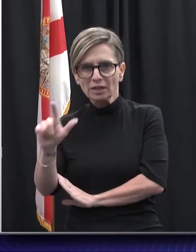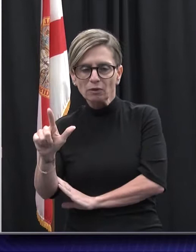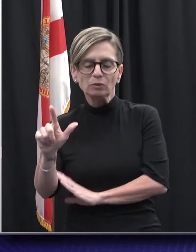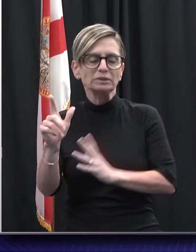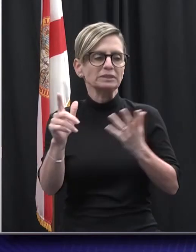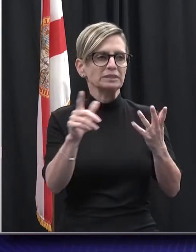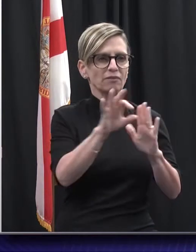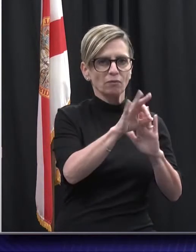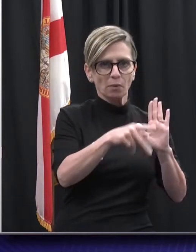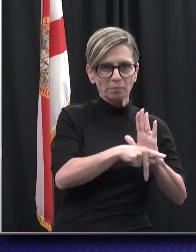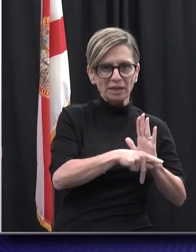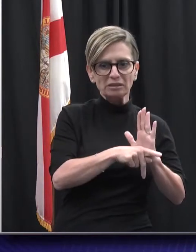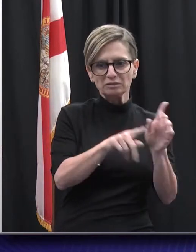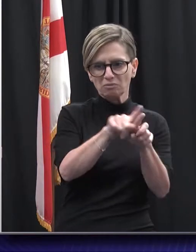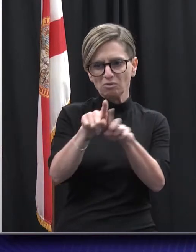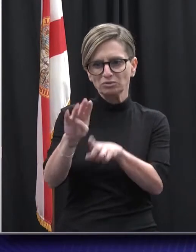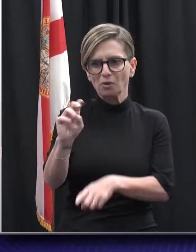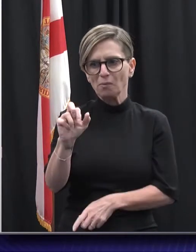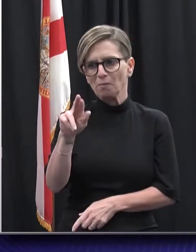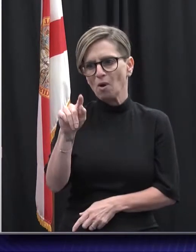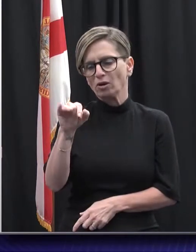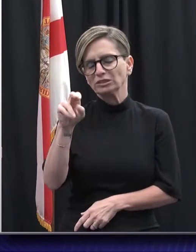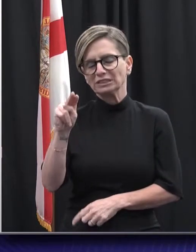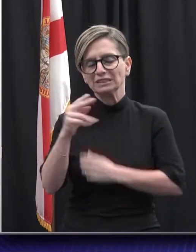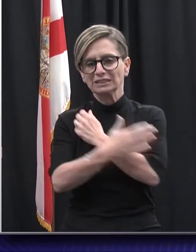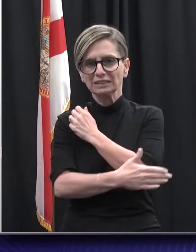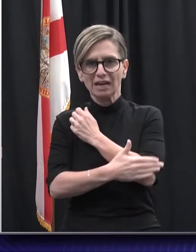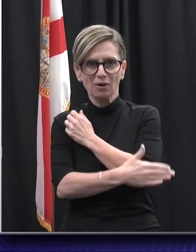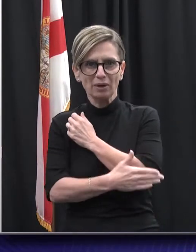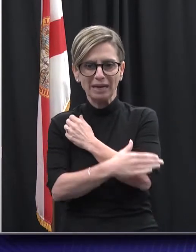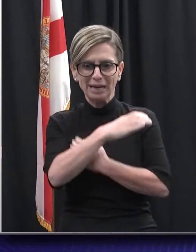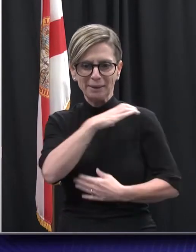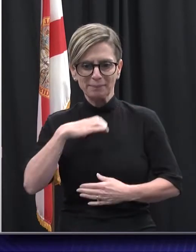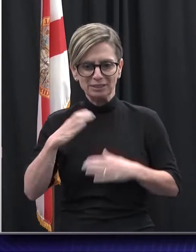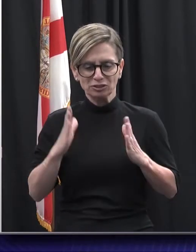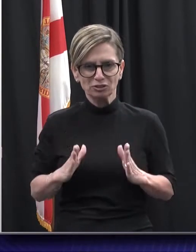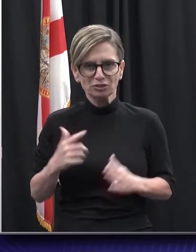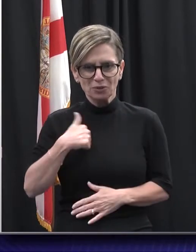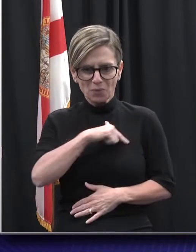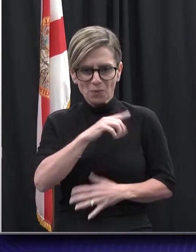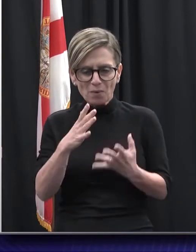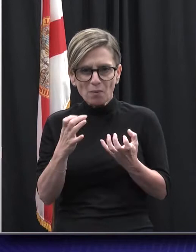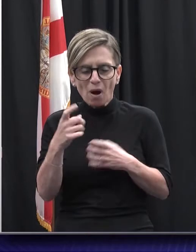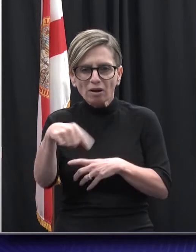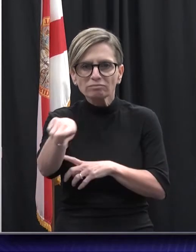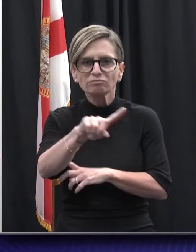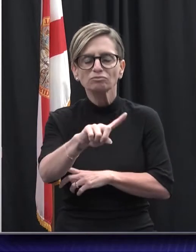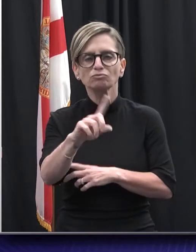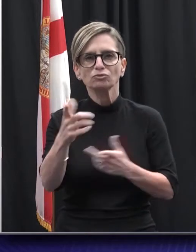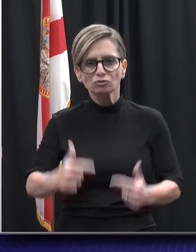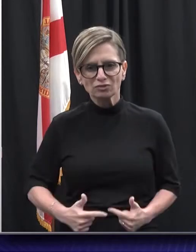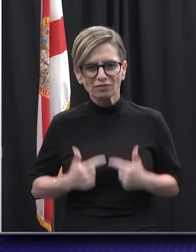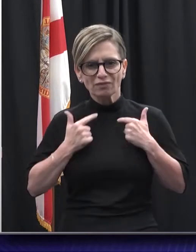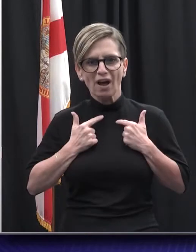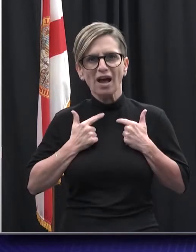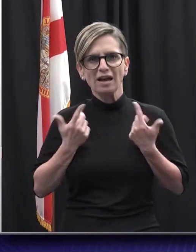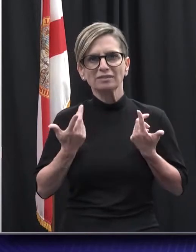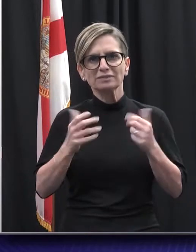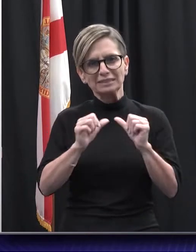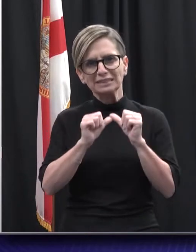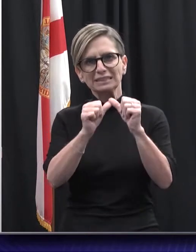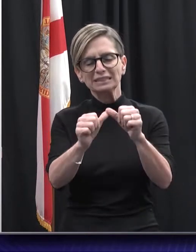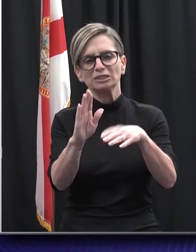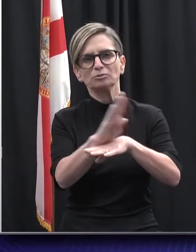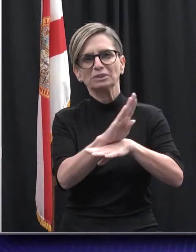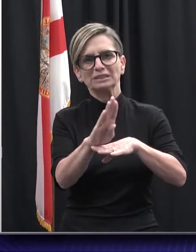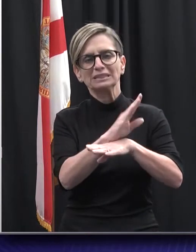and St. Lucie, I think as a commissioner, we all want you to survive. We all want you to remain open for business, but we want you